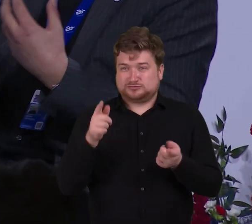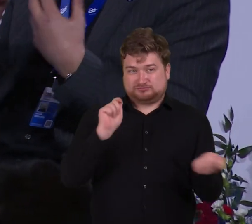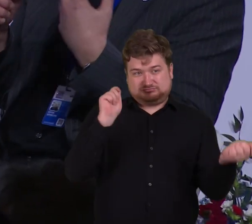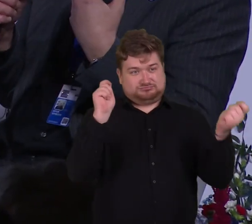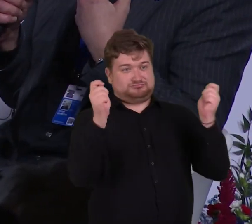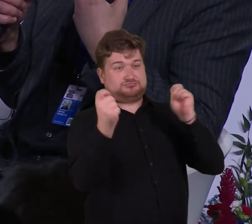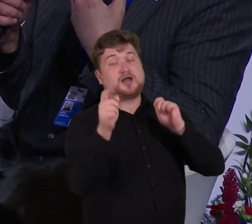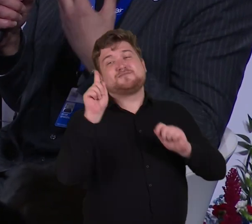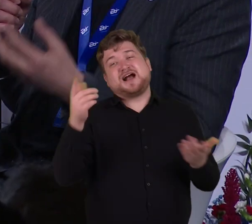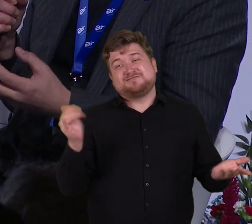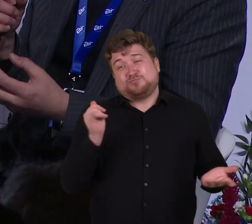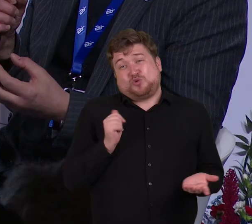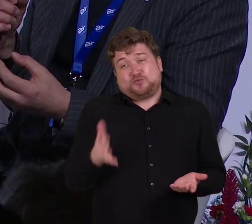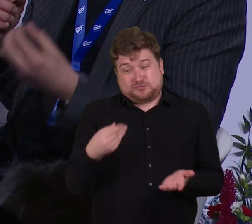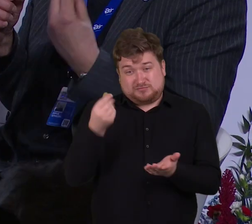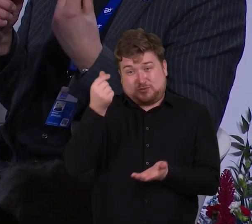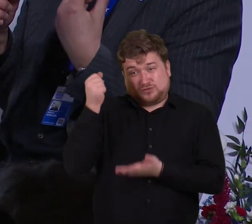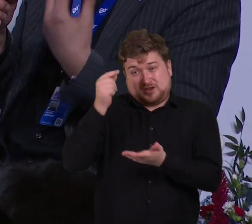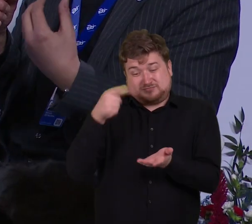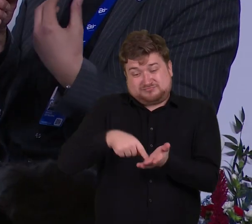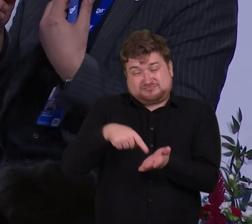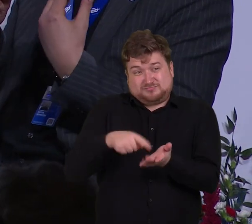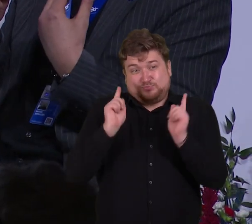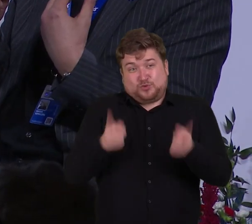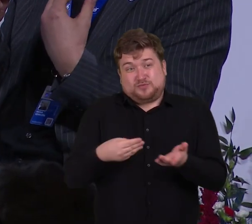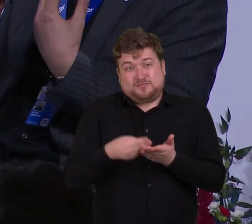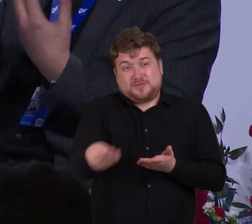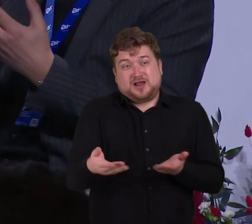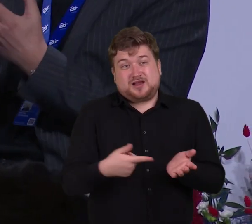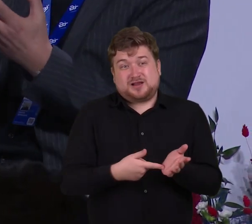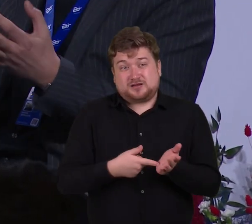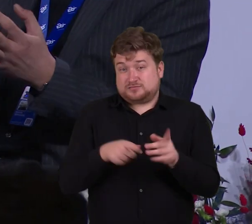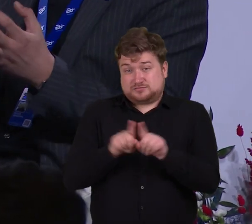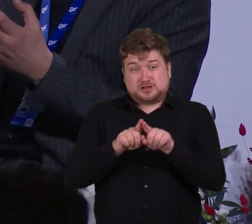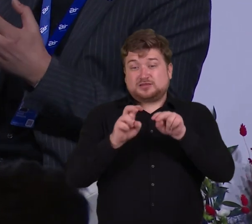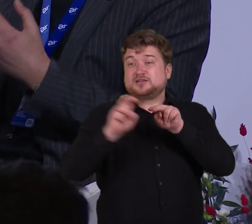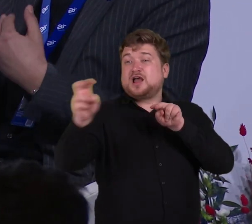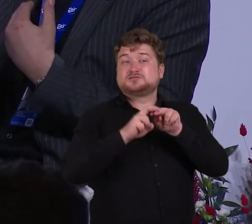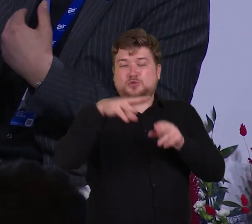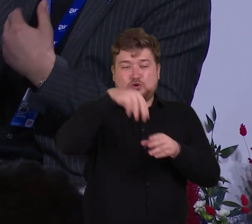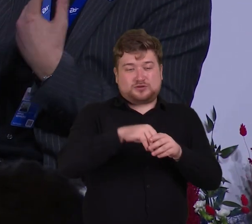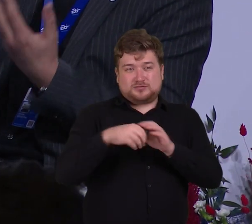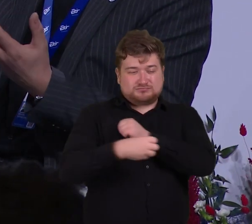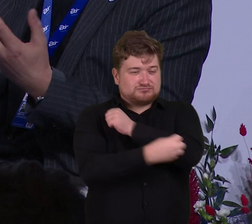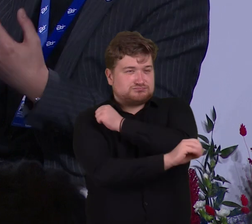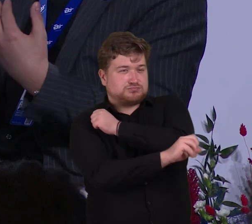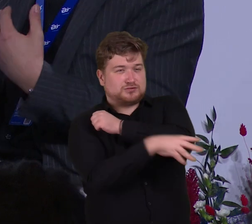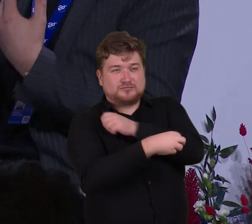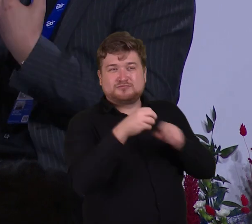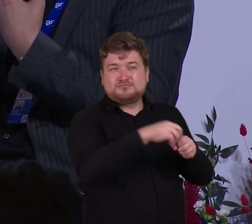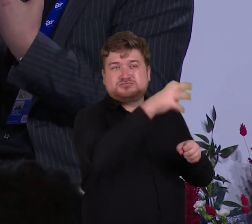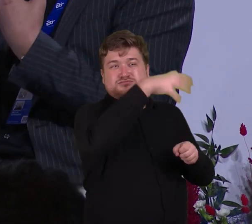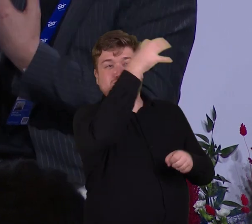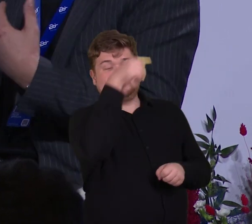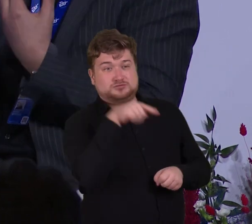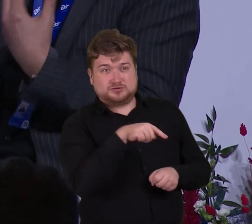something from us, and this transformation will be costly. Just like we're talking about zero emissions in transport, it is